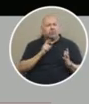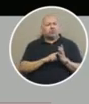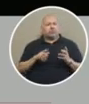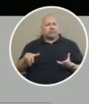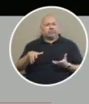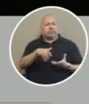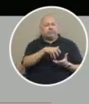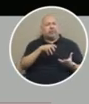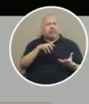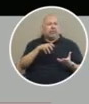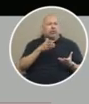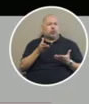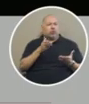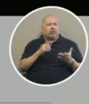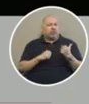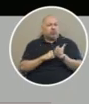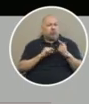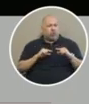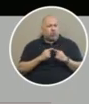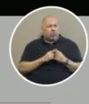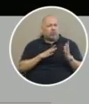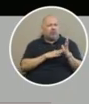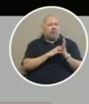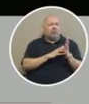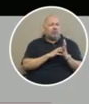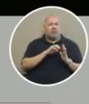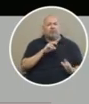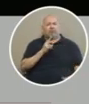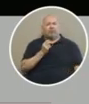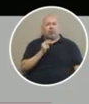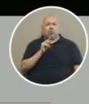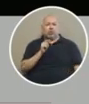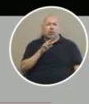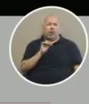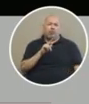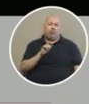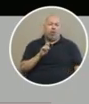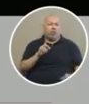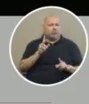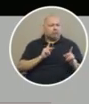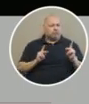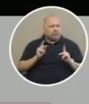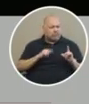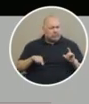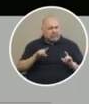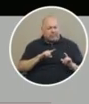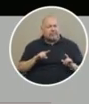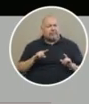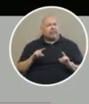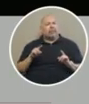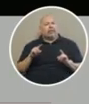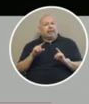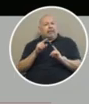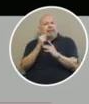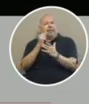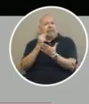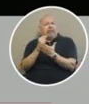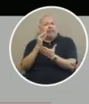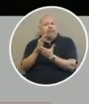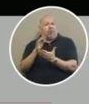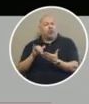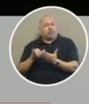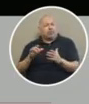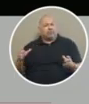populations service support group. This is a task force of folks that was brought together